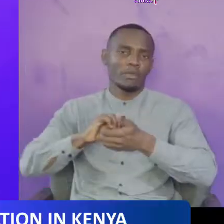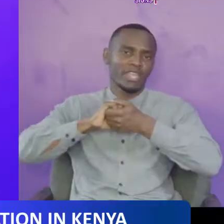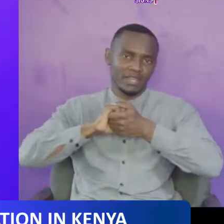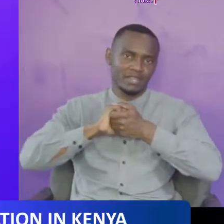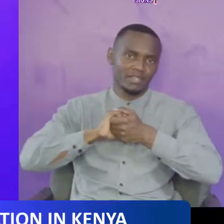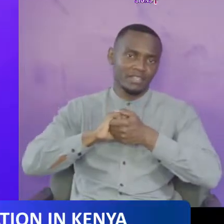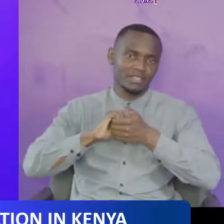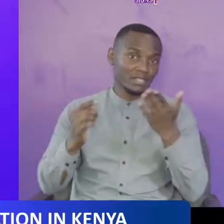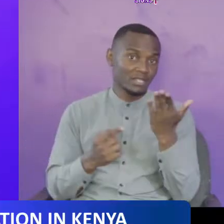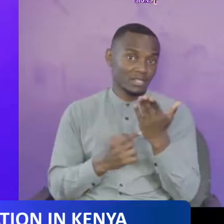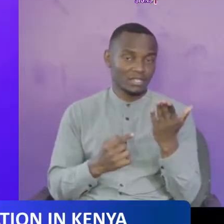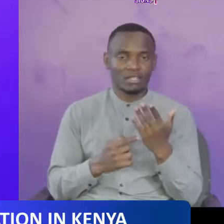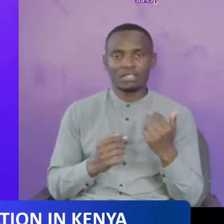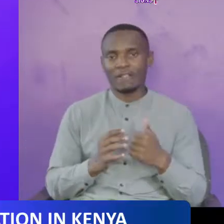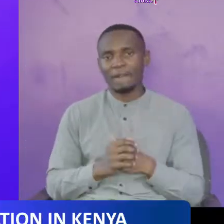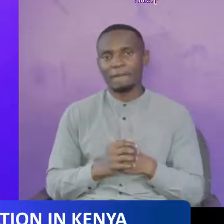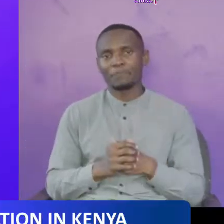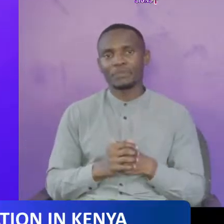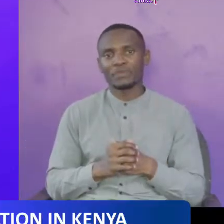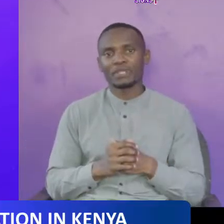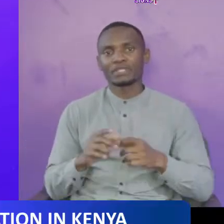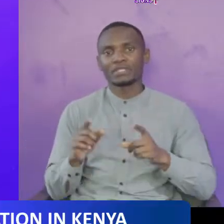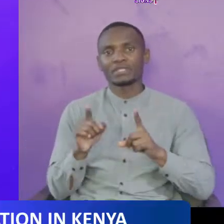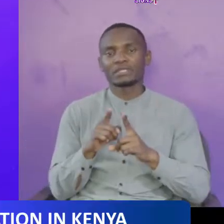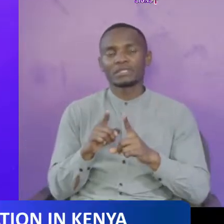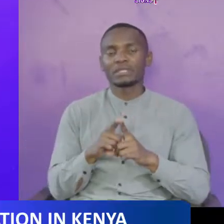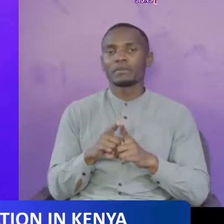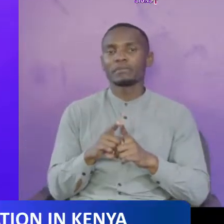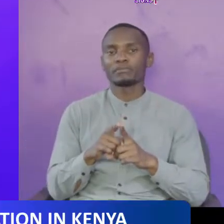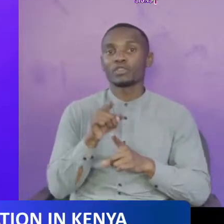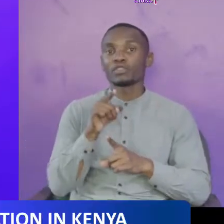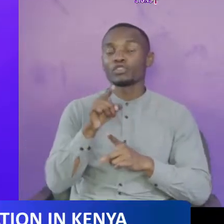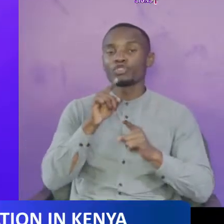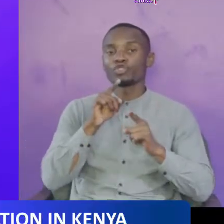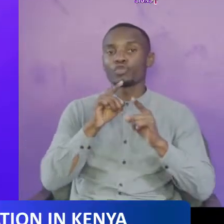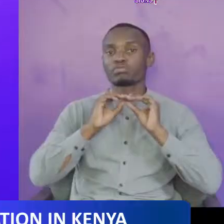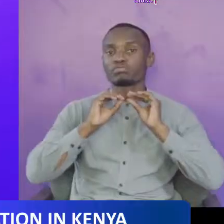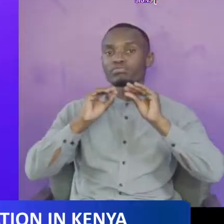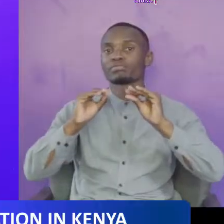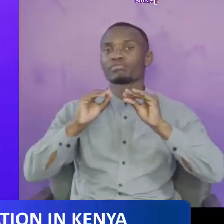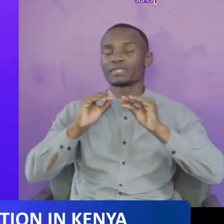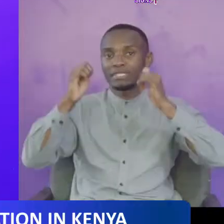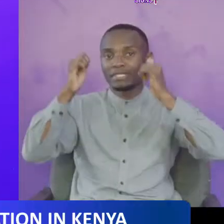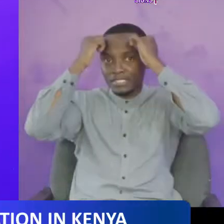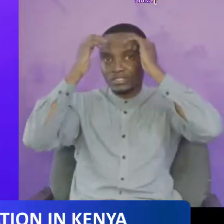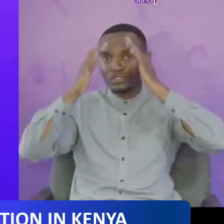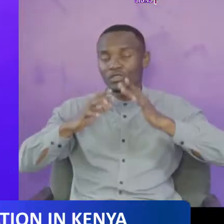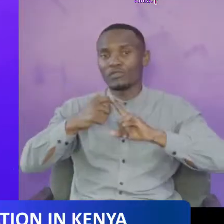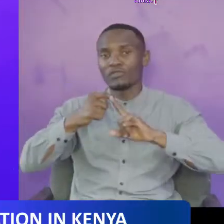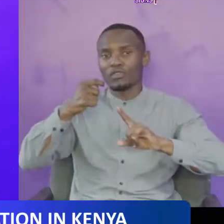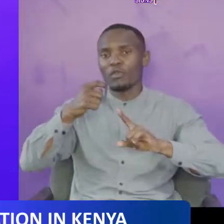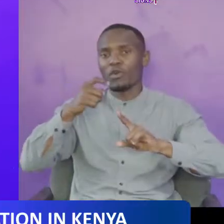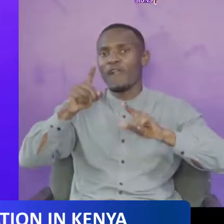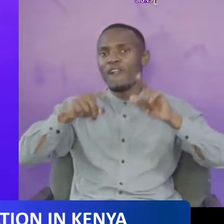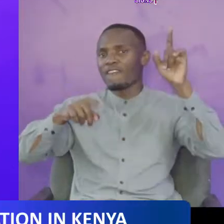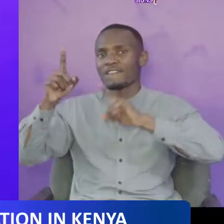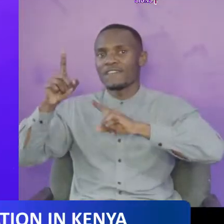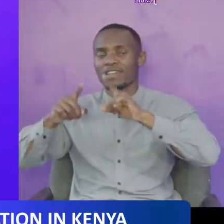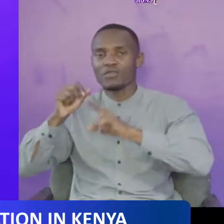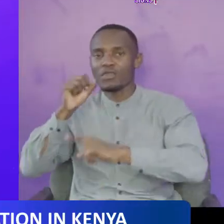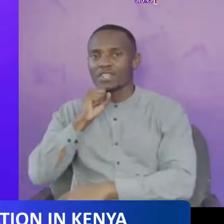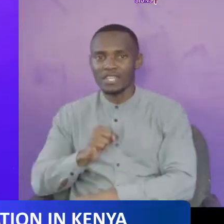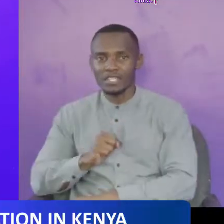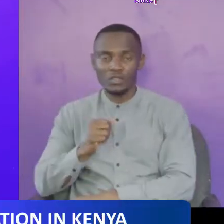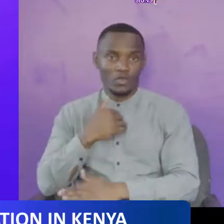in campus, you're teaching students of varied ages. We have those just coming from high school, and we have seniors like you and me